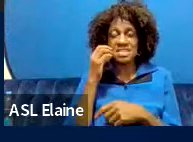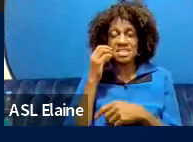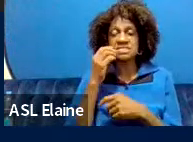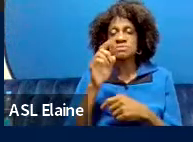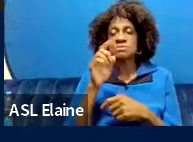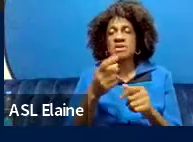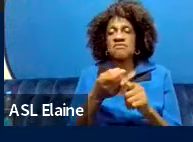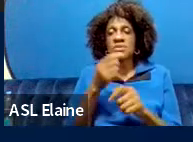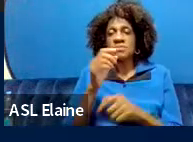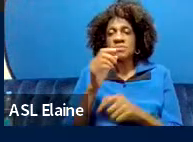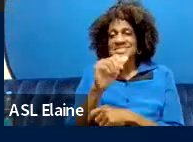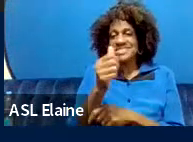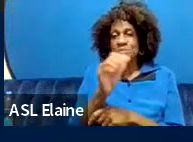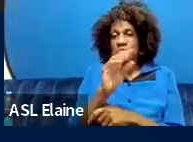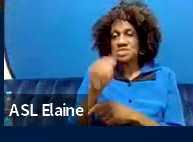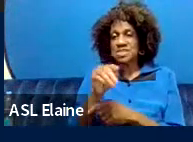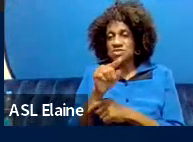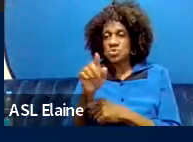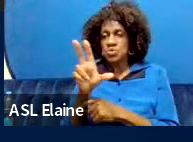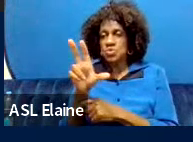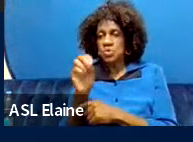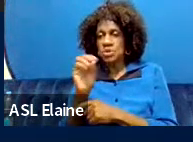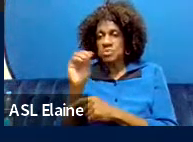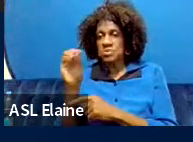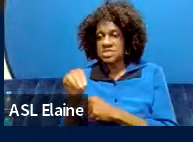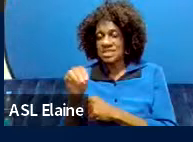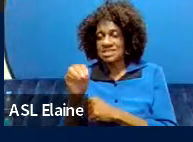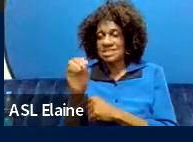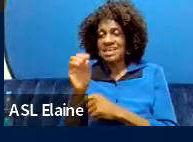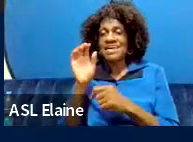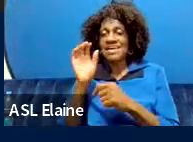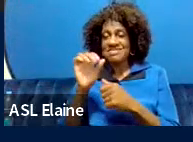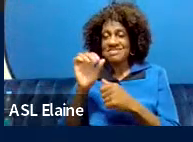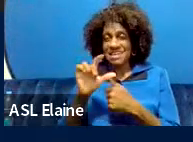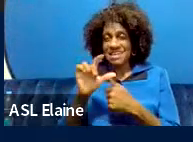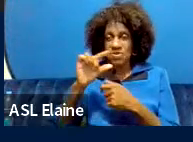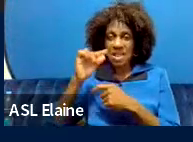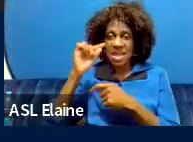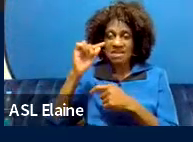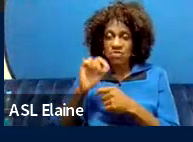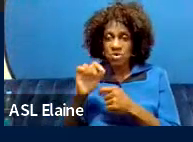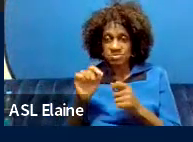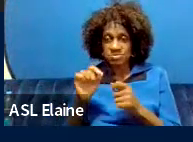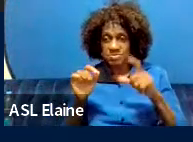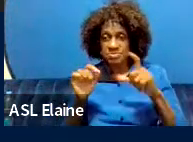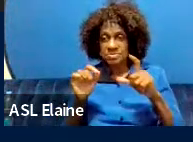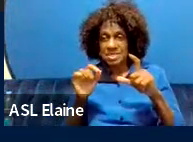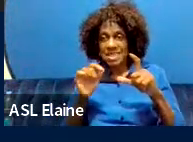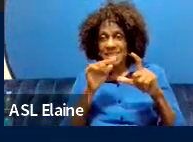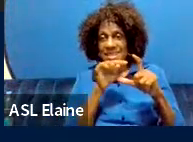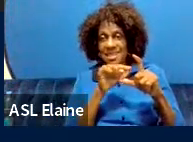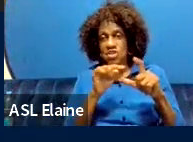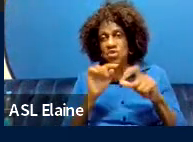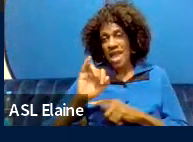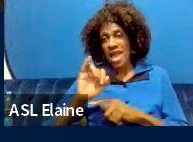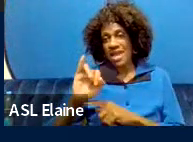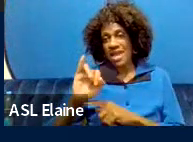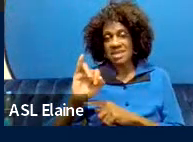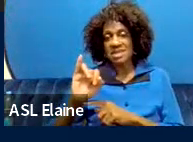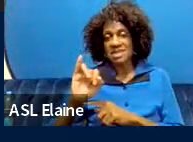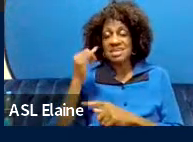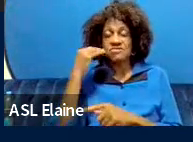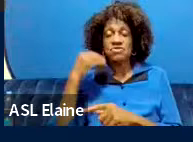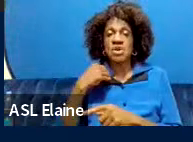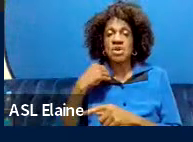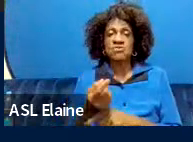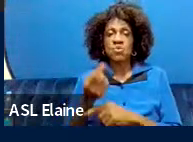from 10% to 30% of the character height of capital letter I. So if you're going to have just